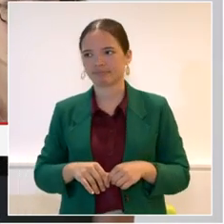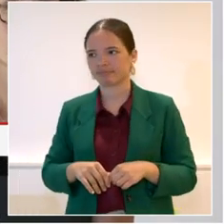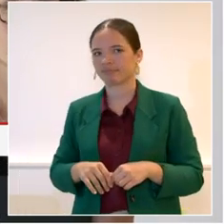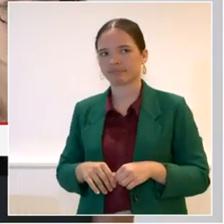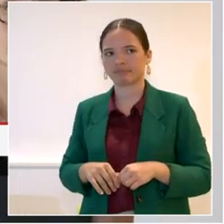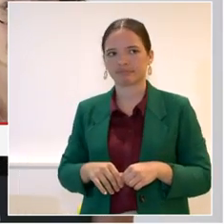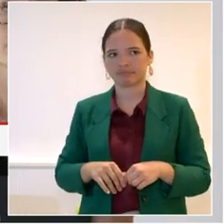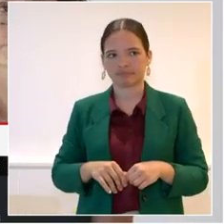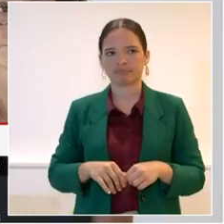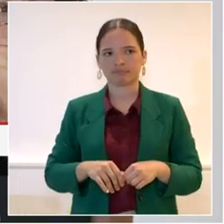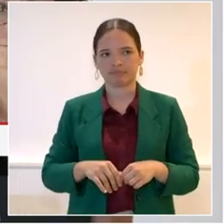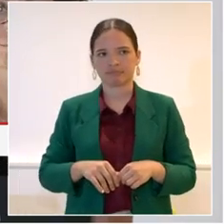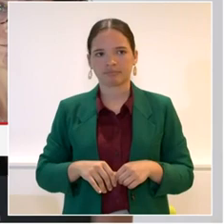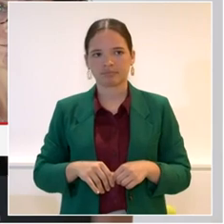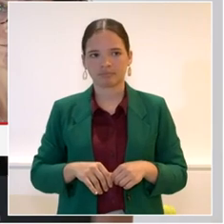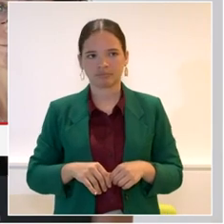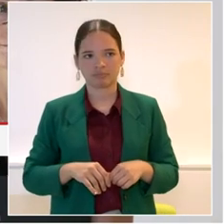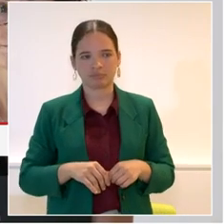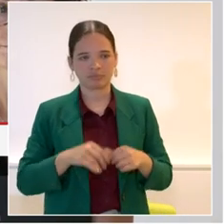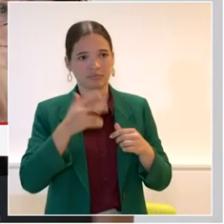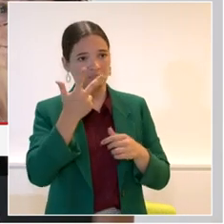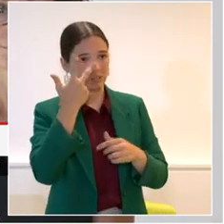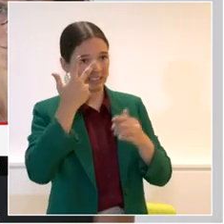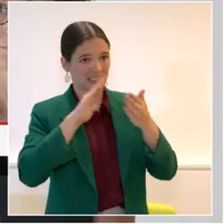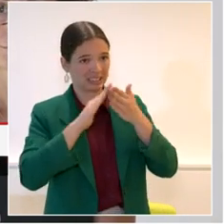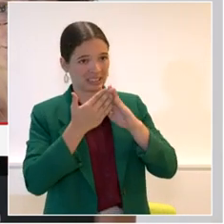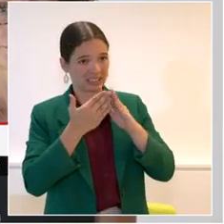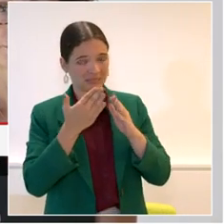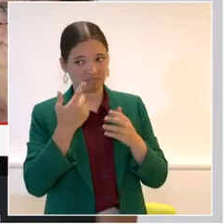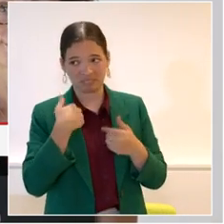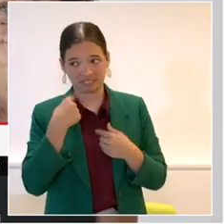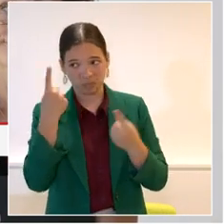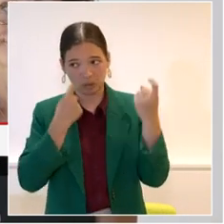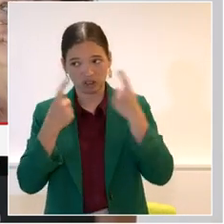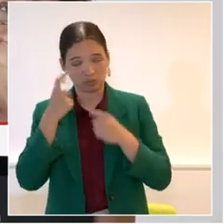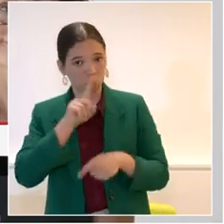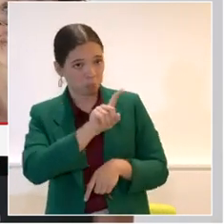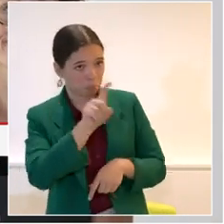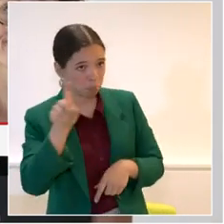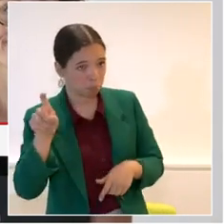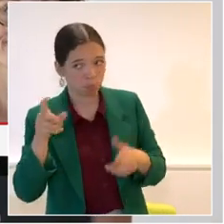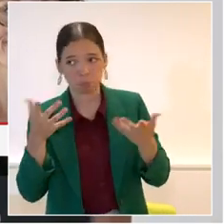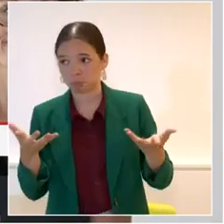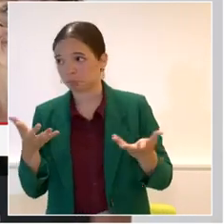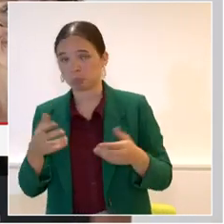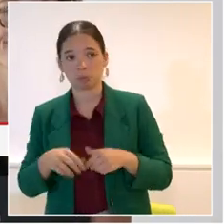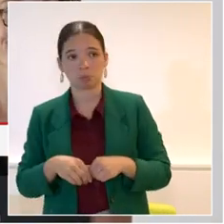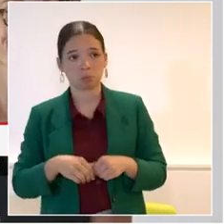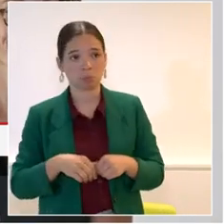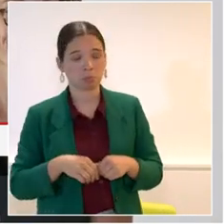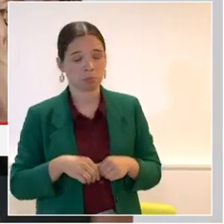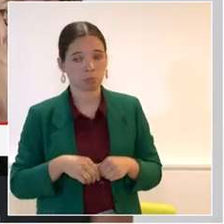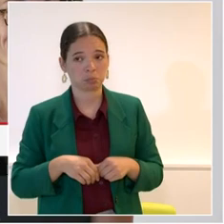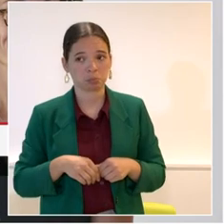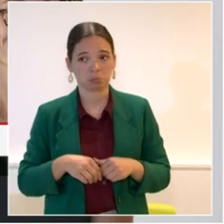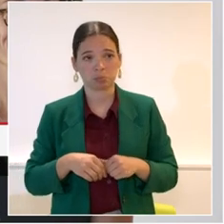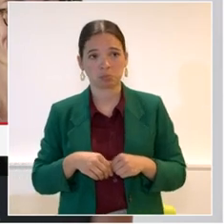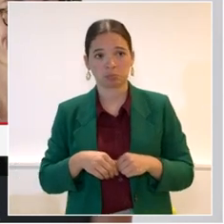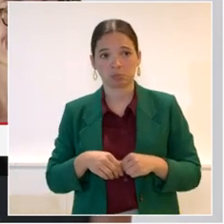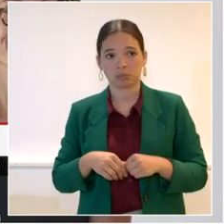I can take 3 community questions. Any community questions? Yes.